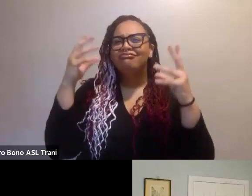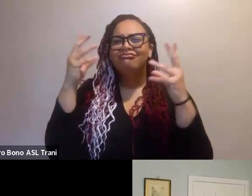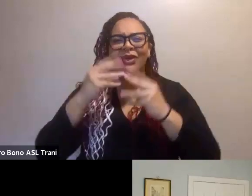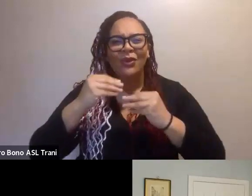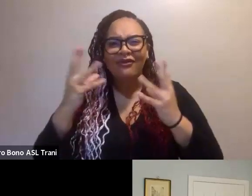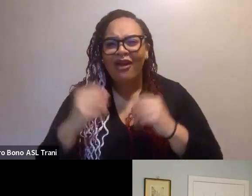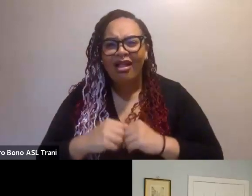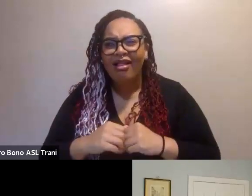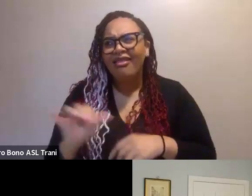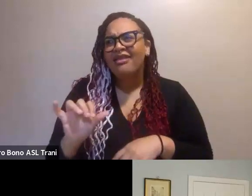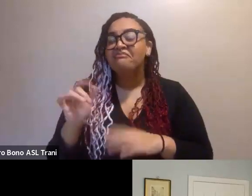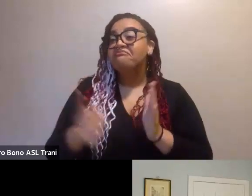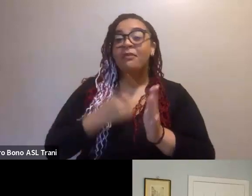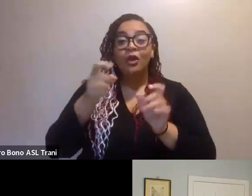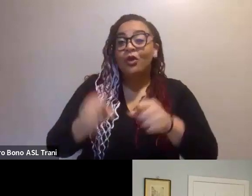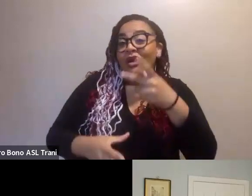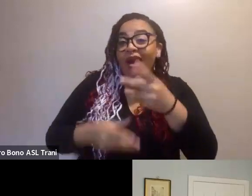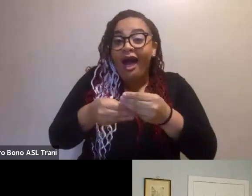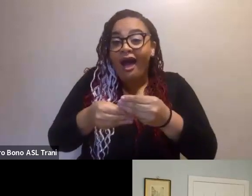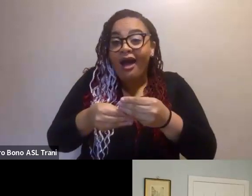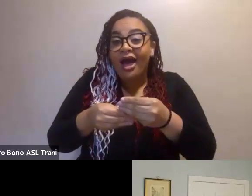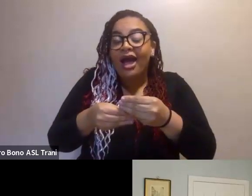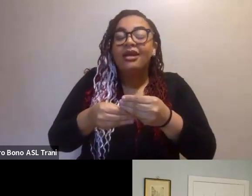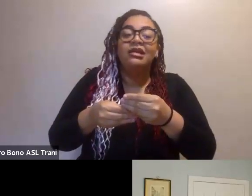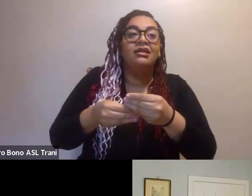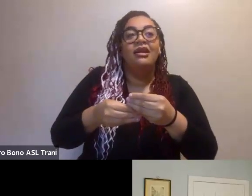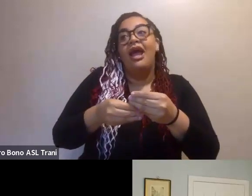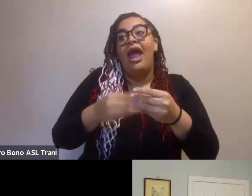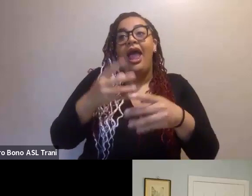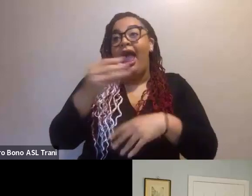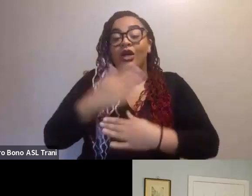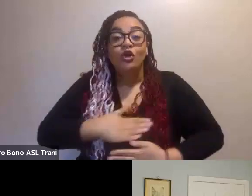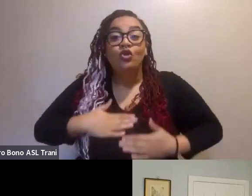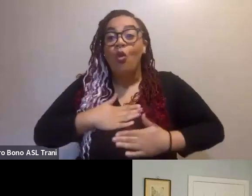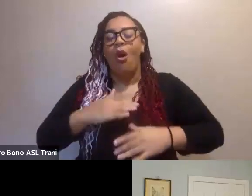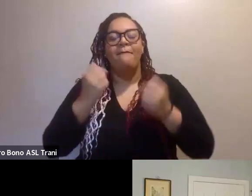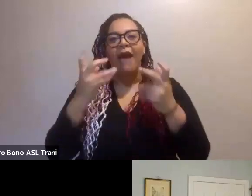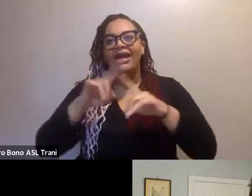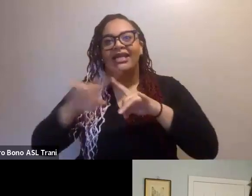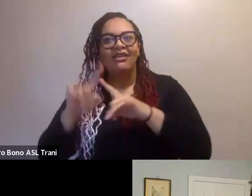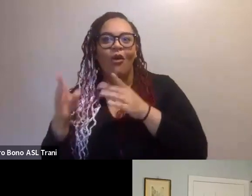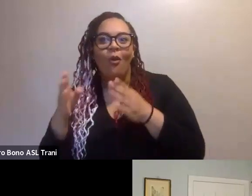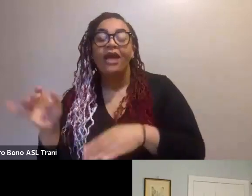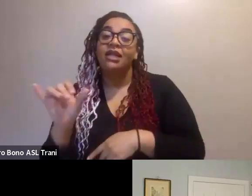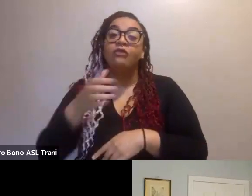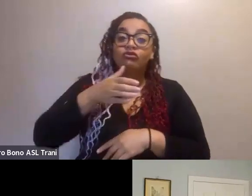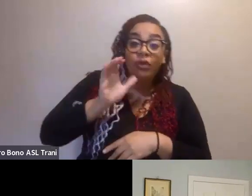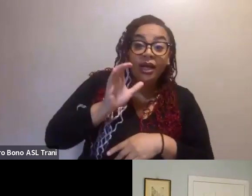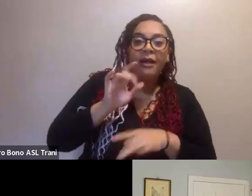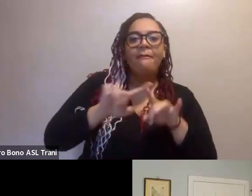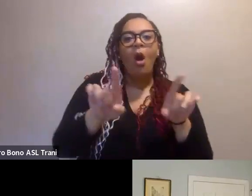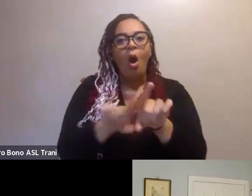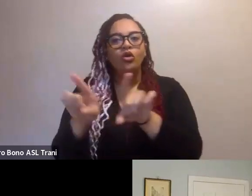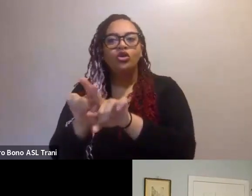like something you could actually enjoy multiple ways as a beverage and as like a